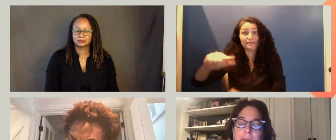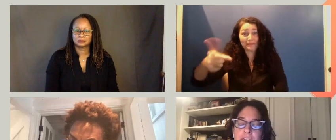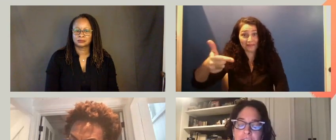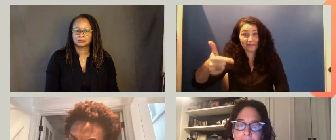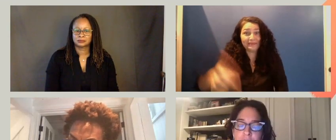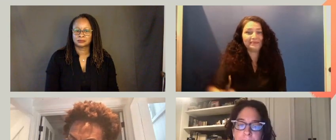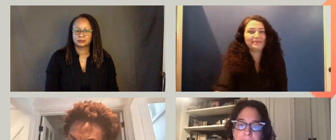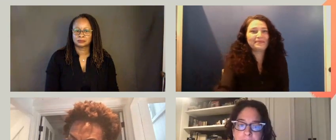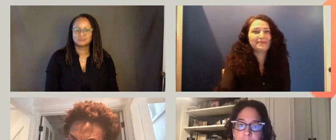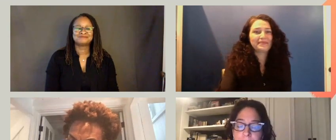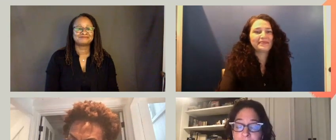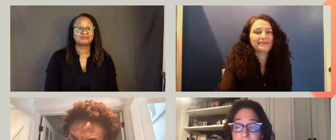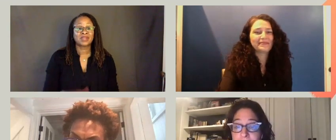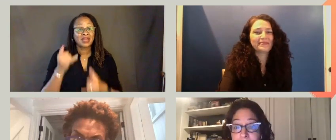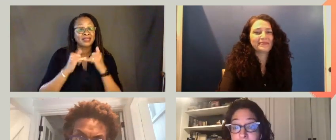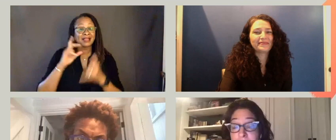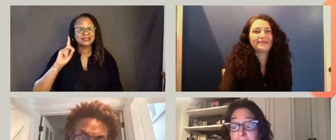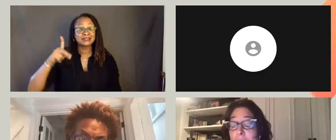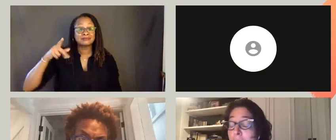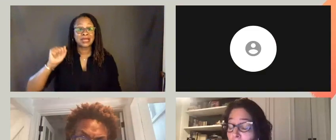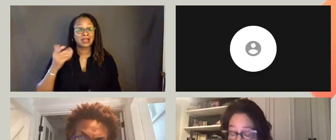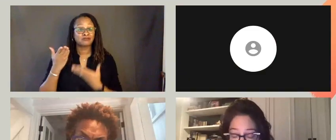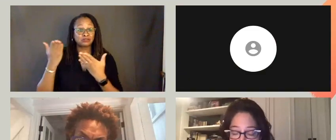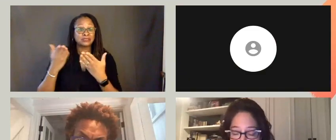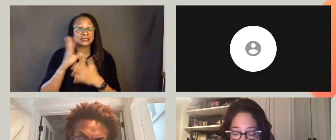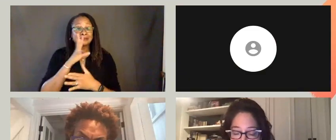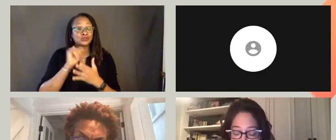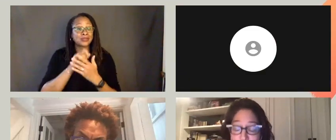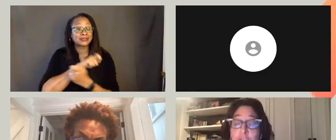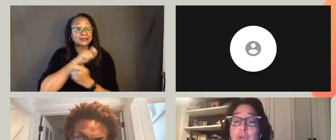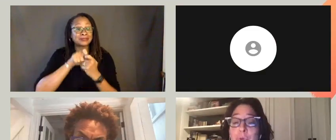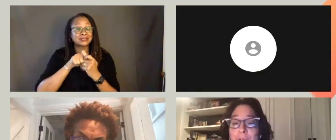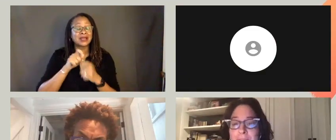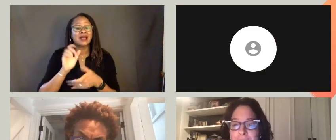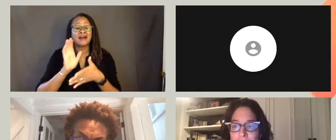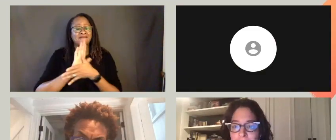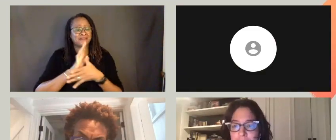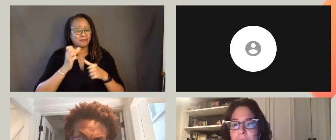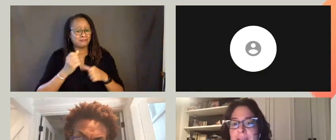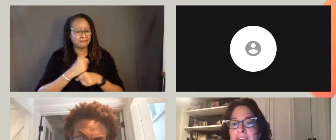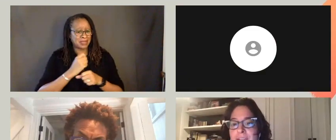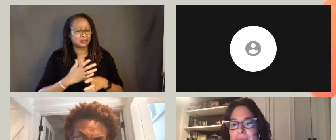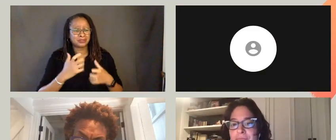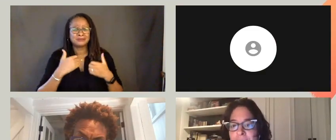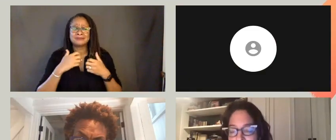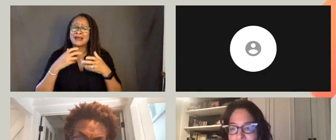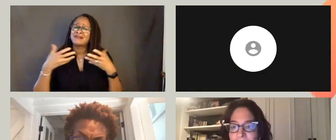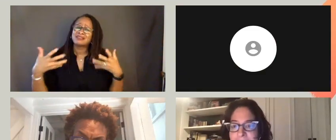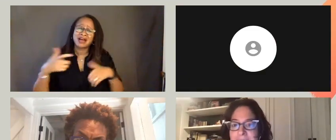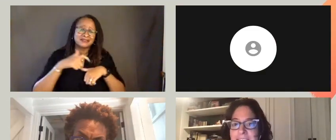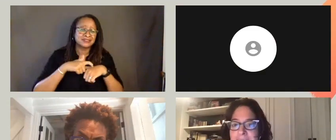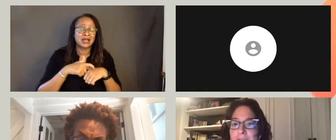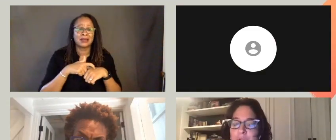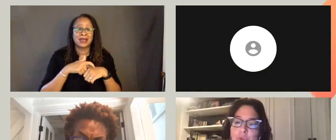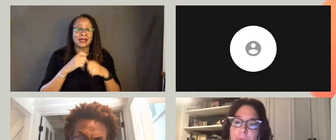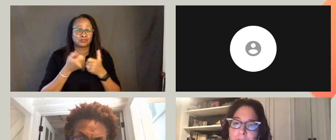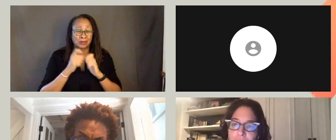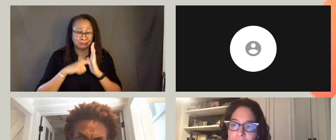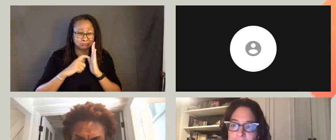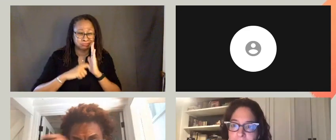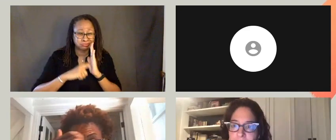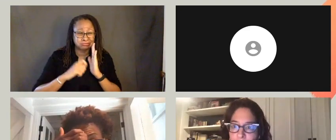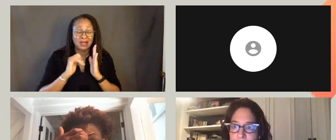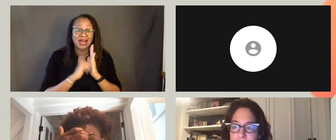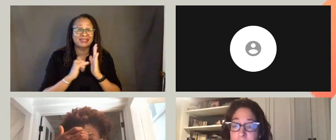DPA recommendation that speaks to this specifically is all filmmakers spend a huge amount of time trying to find that